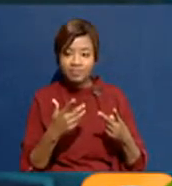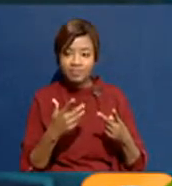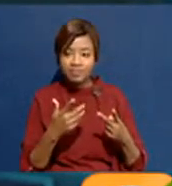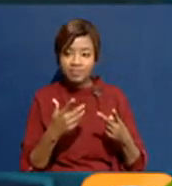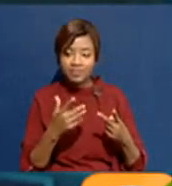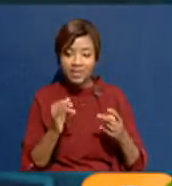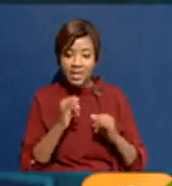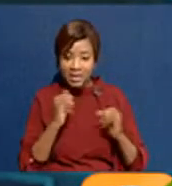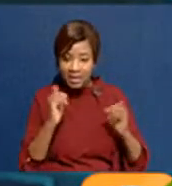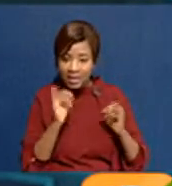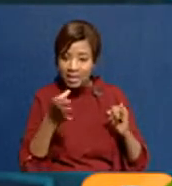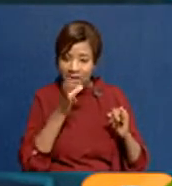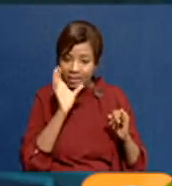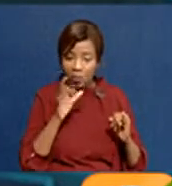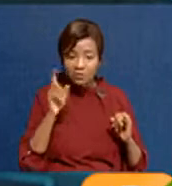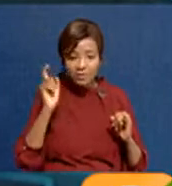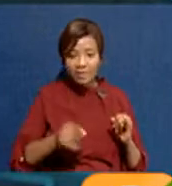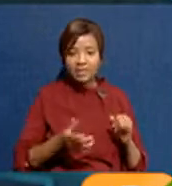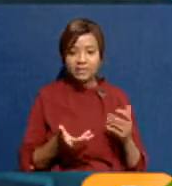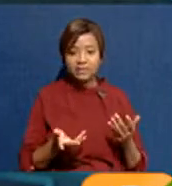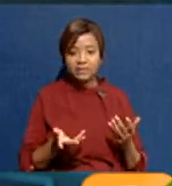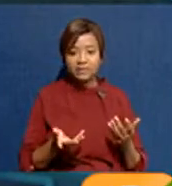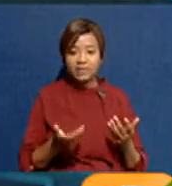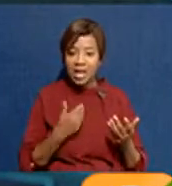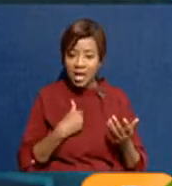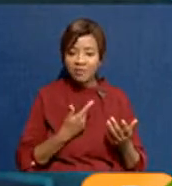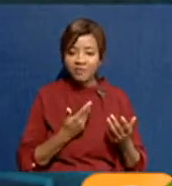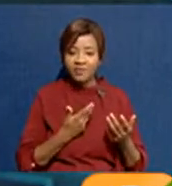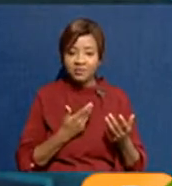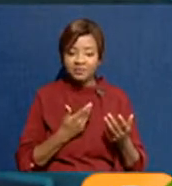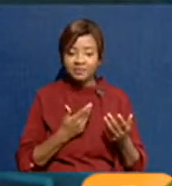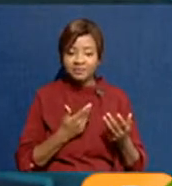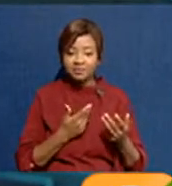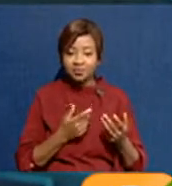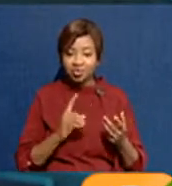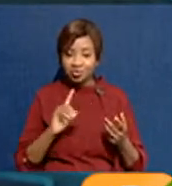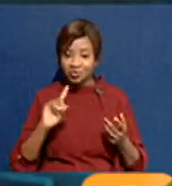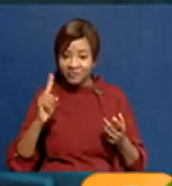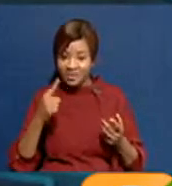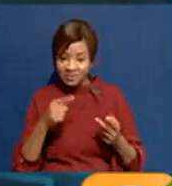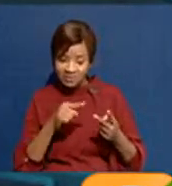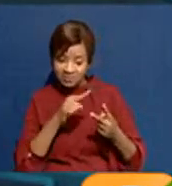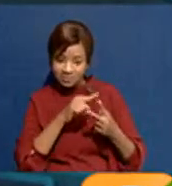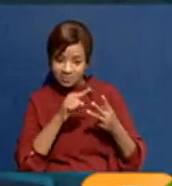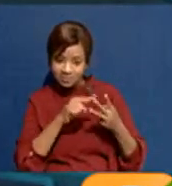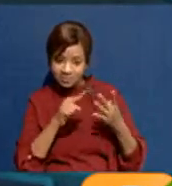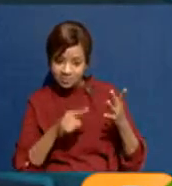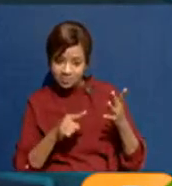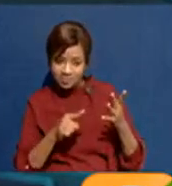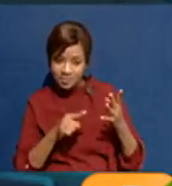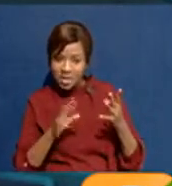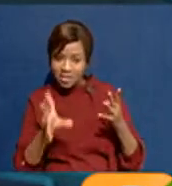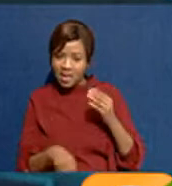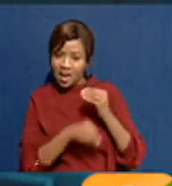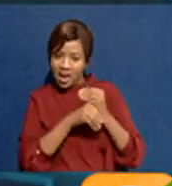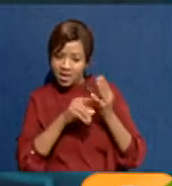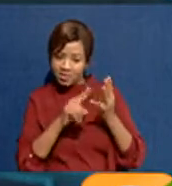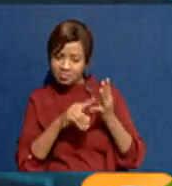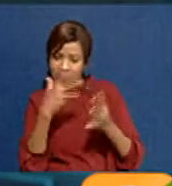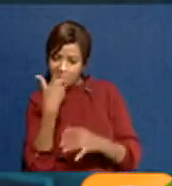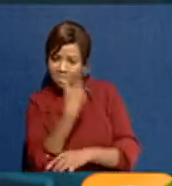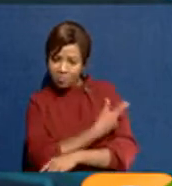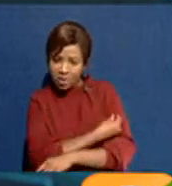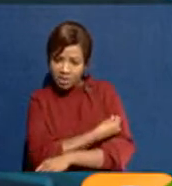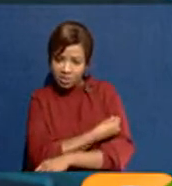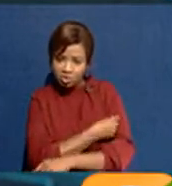clean water. So we must bring the child survival strategies together. And then